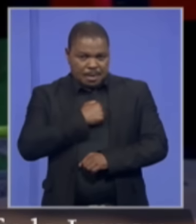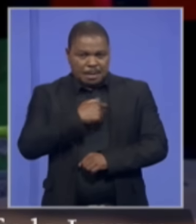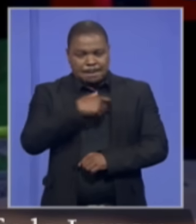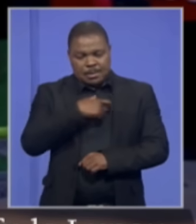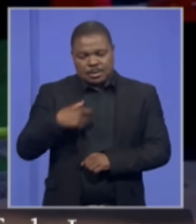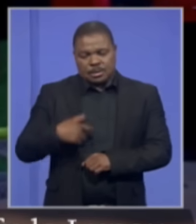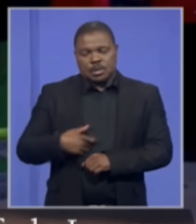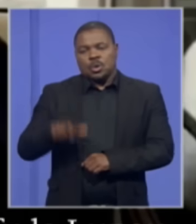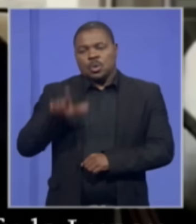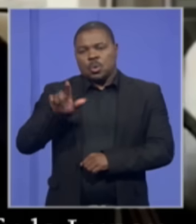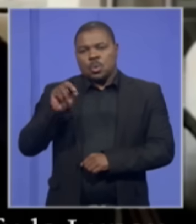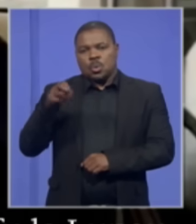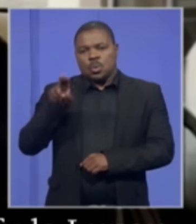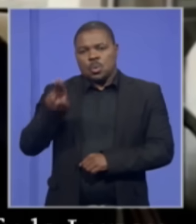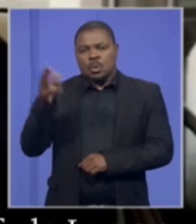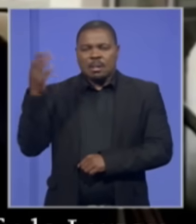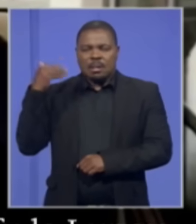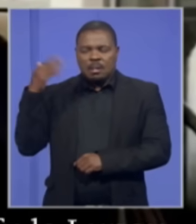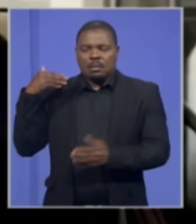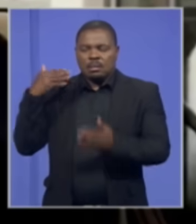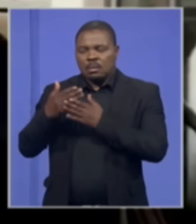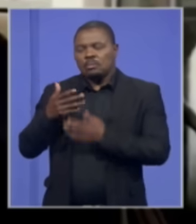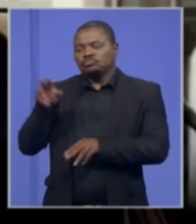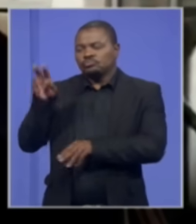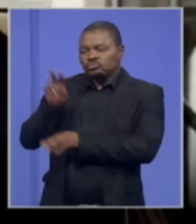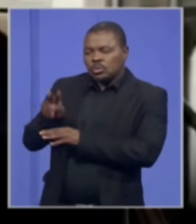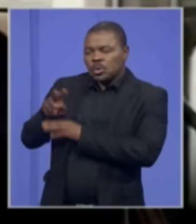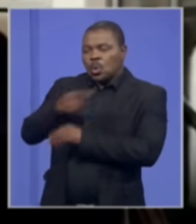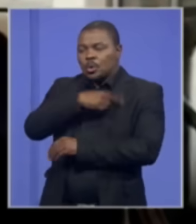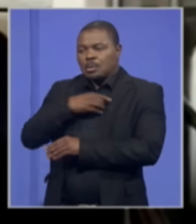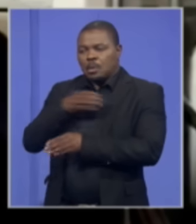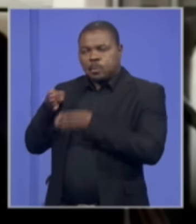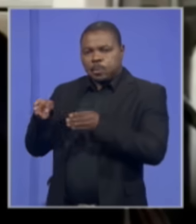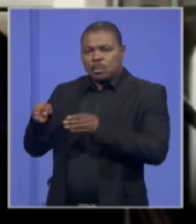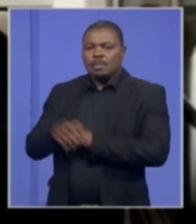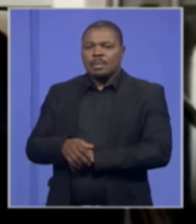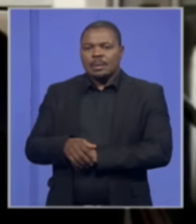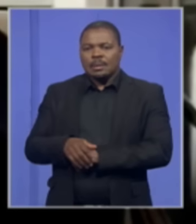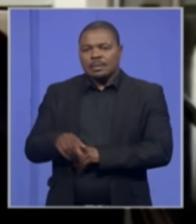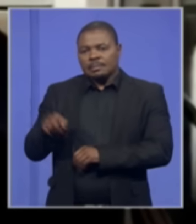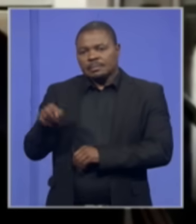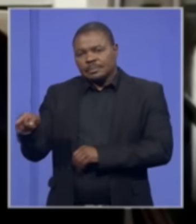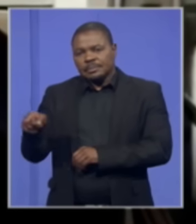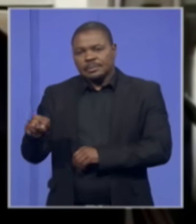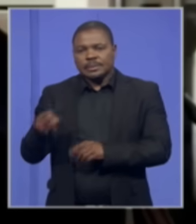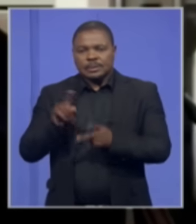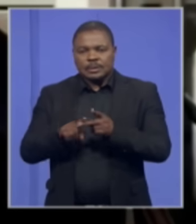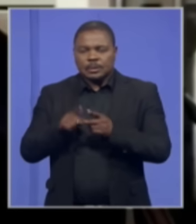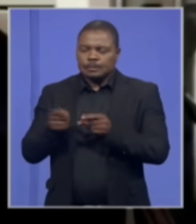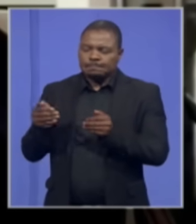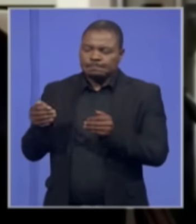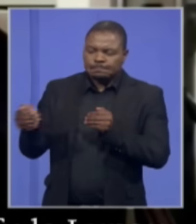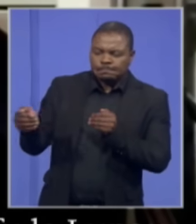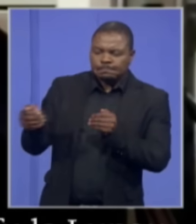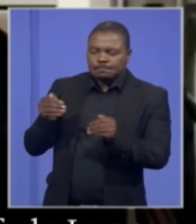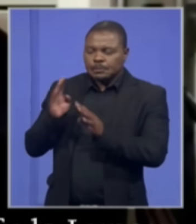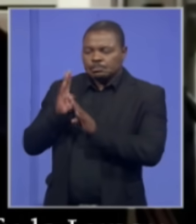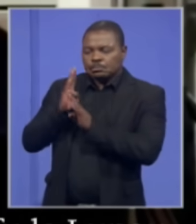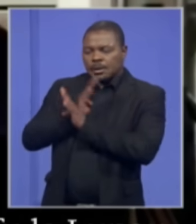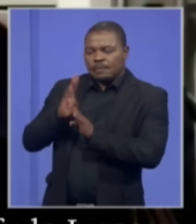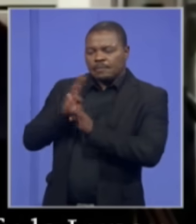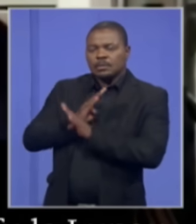medical supervision in recent weeks. His condition was managed with dignity and privacy, with